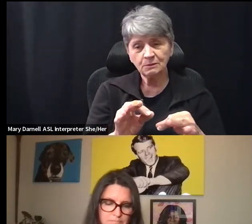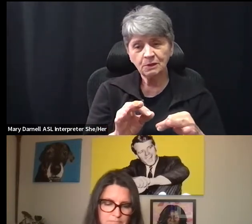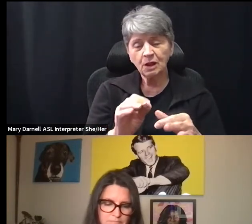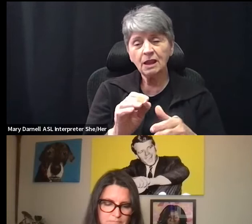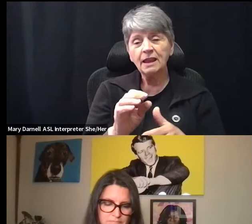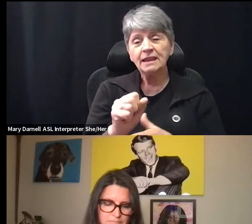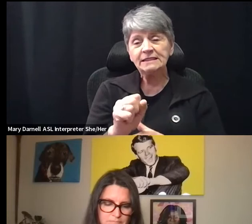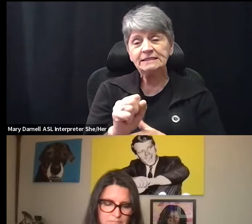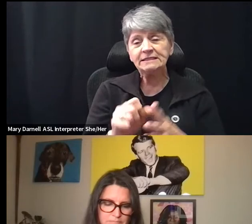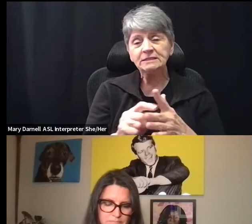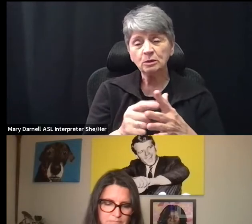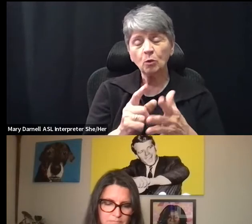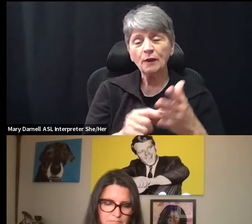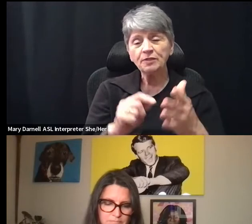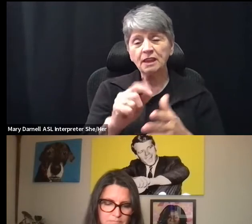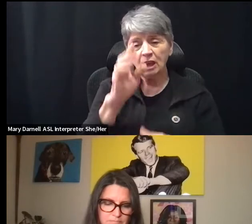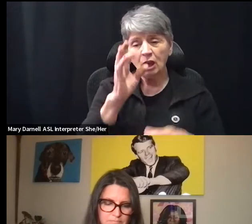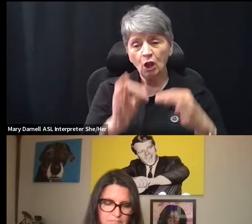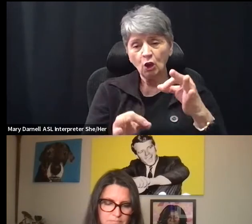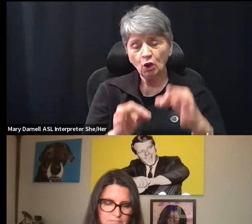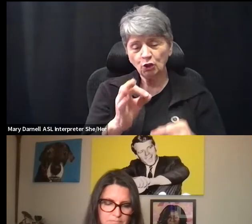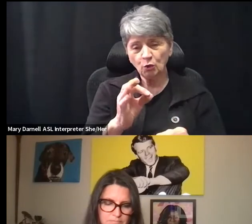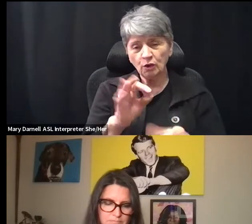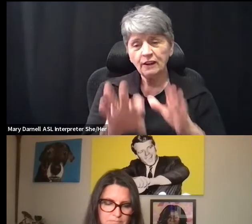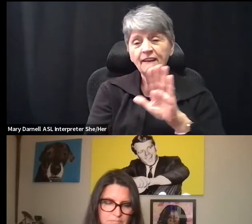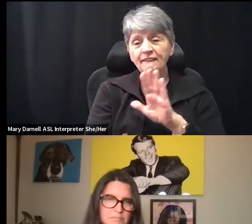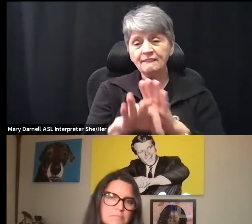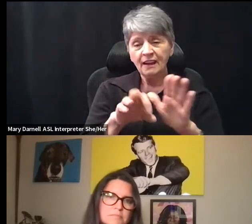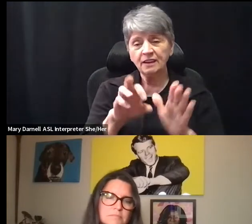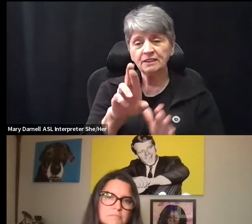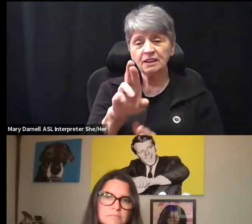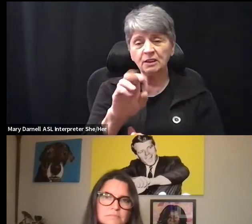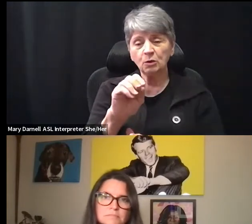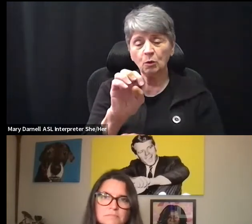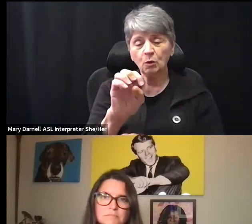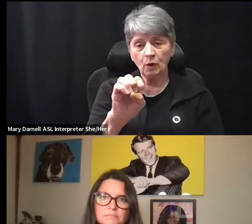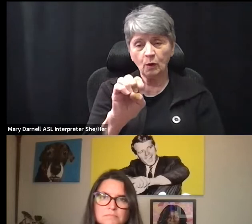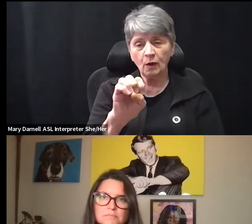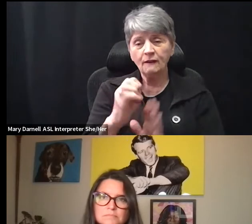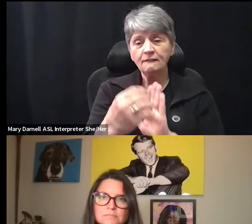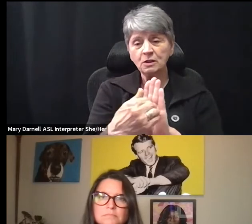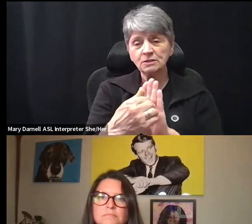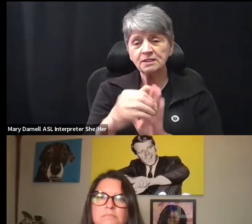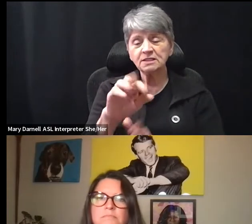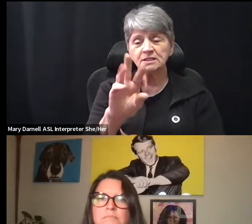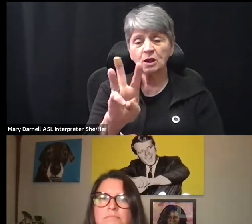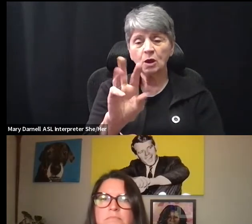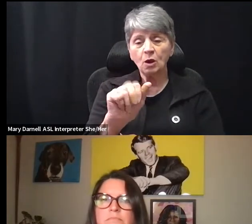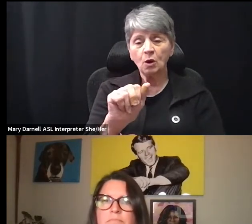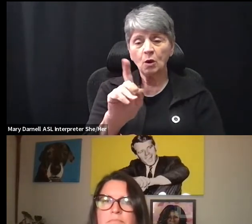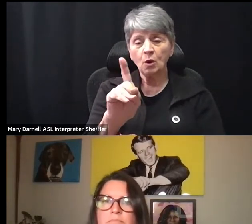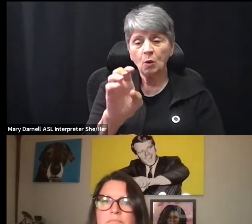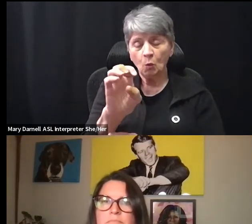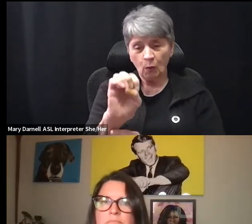Wade and called the penumbra of privacy in our Constitution. People have often